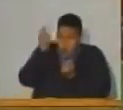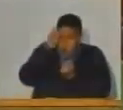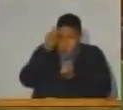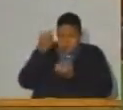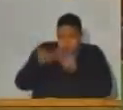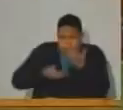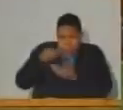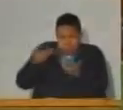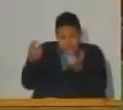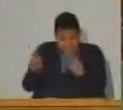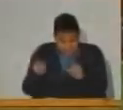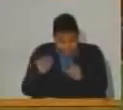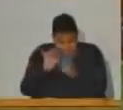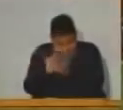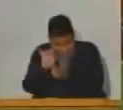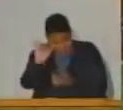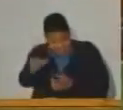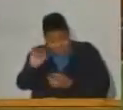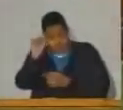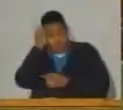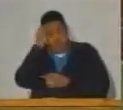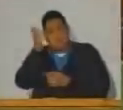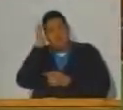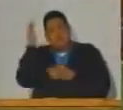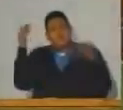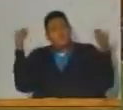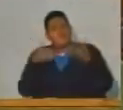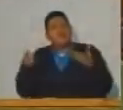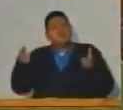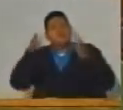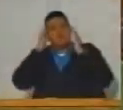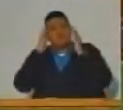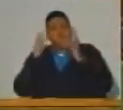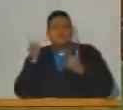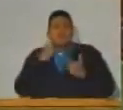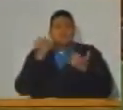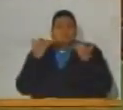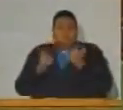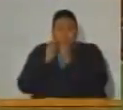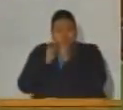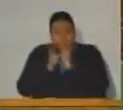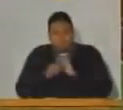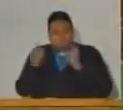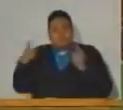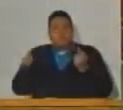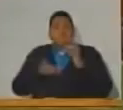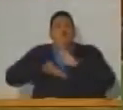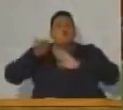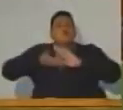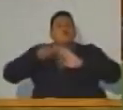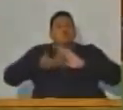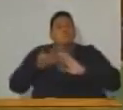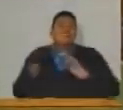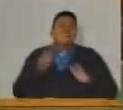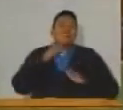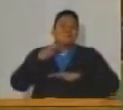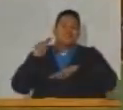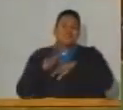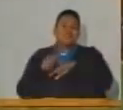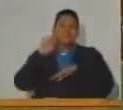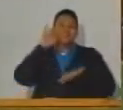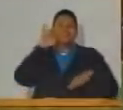government. In this regard, the government will focus its attention on modernizing the operations of the